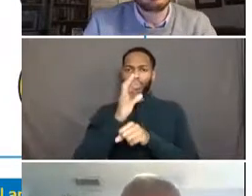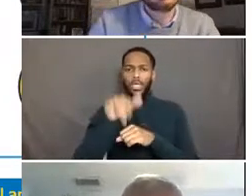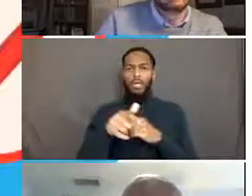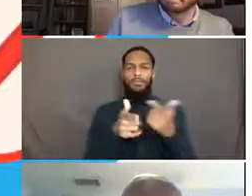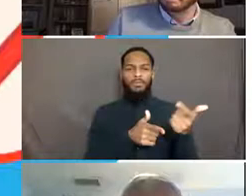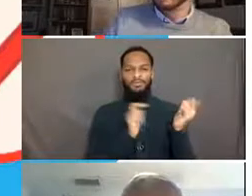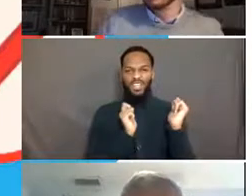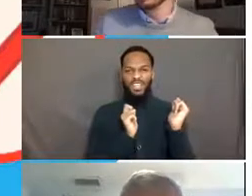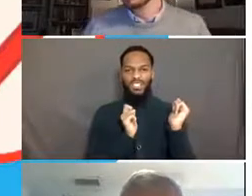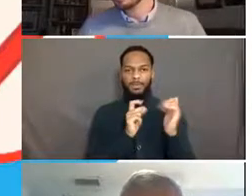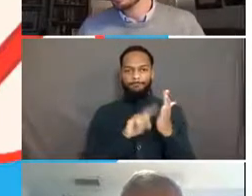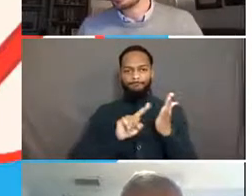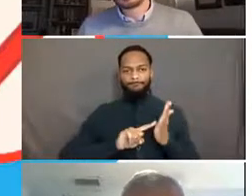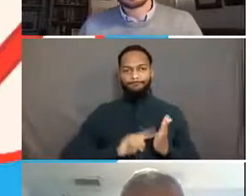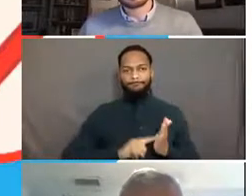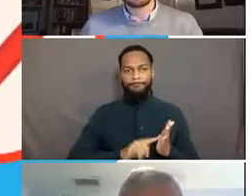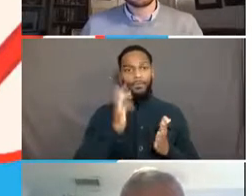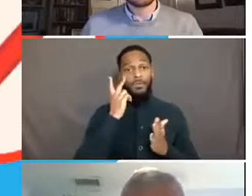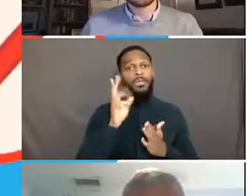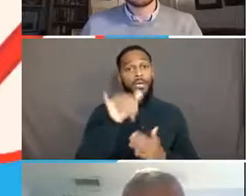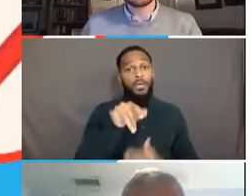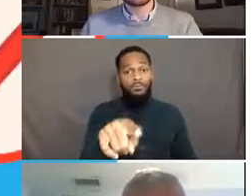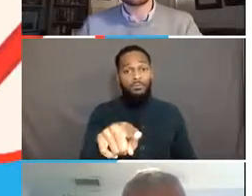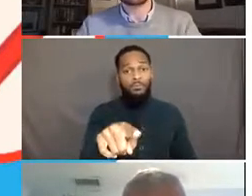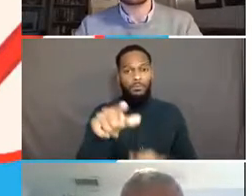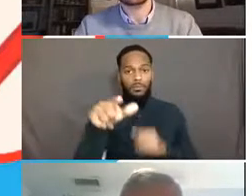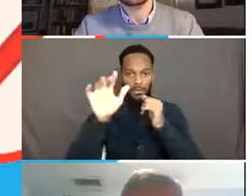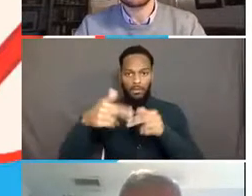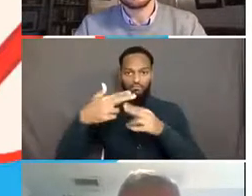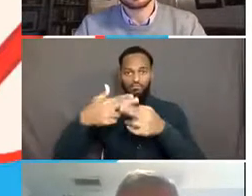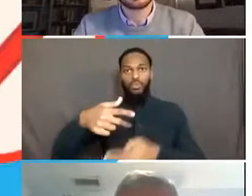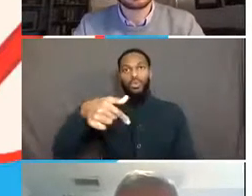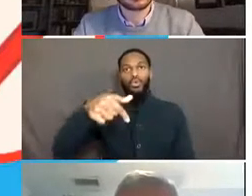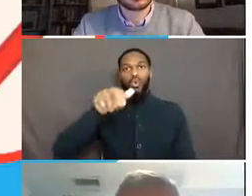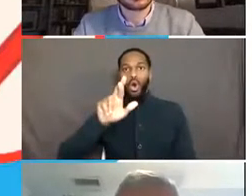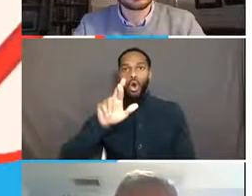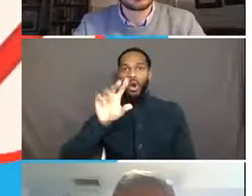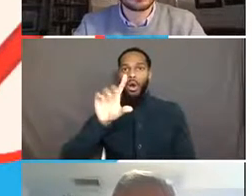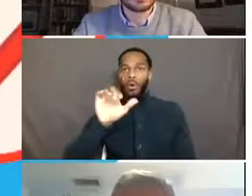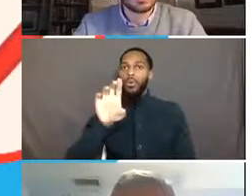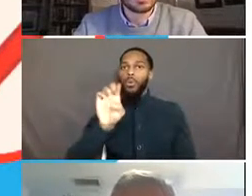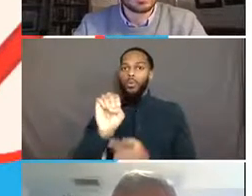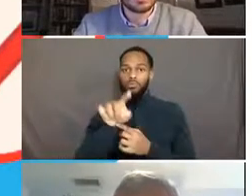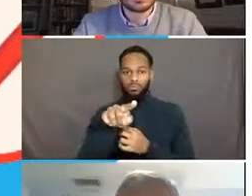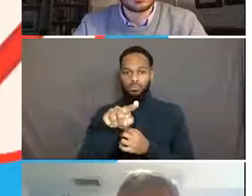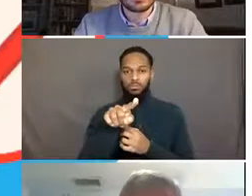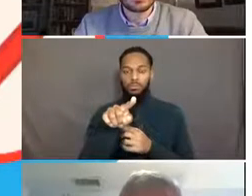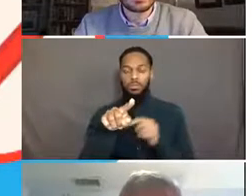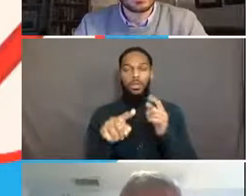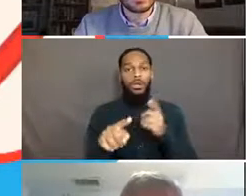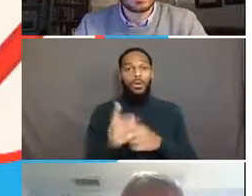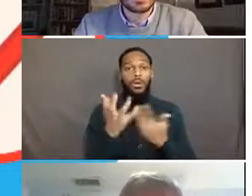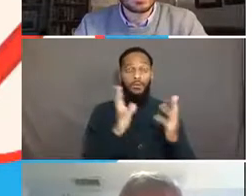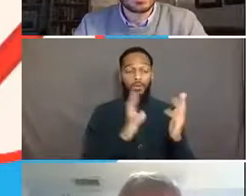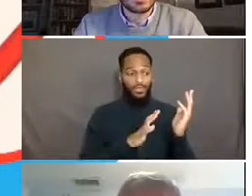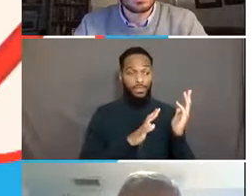please. So when our students and staff do the Daily Pass checklist before they come to a